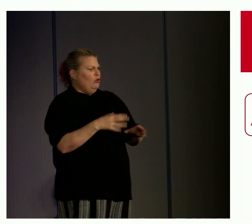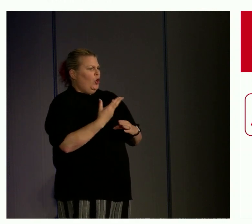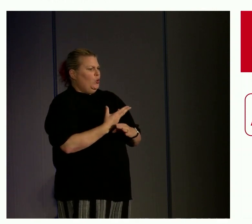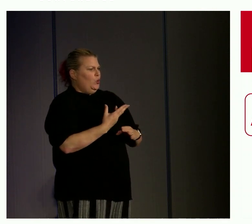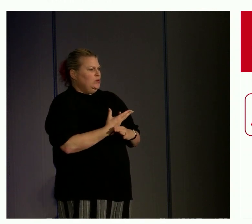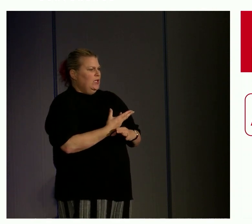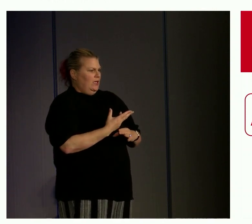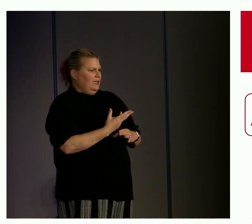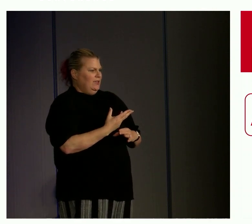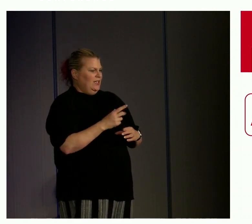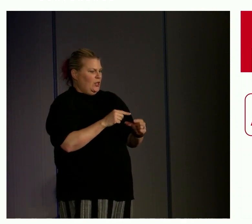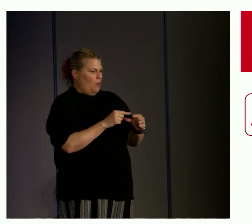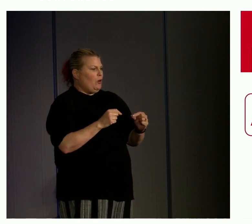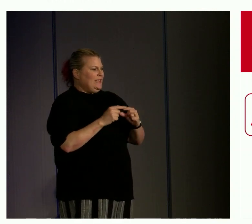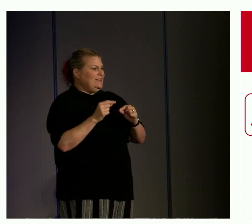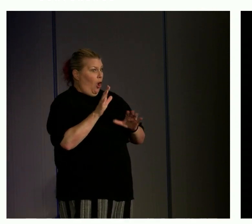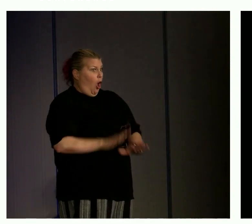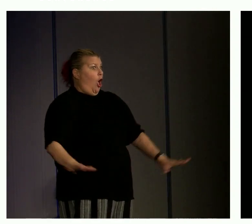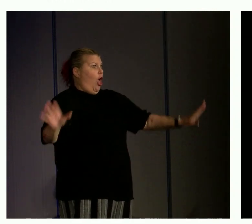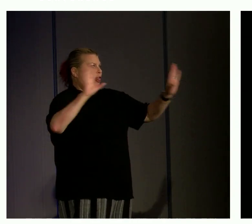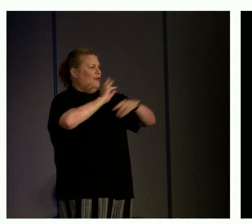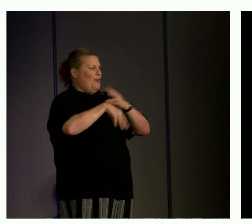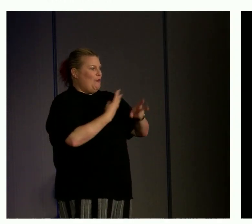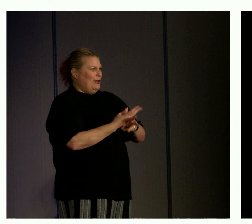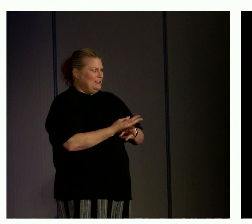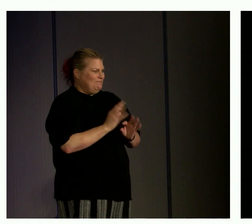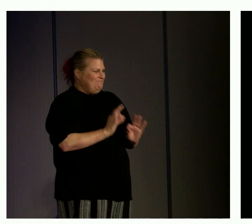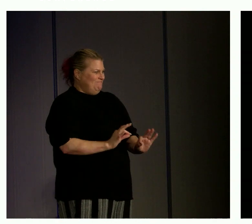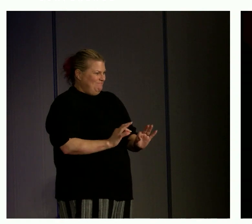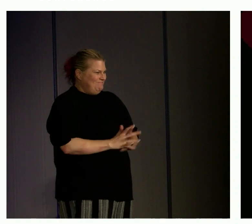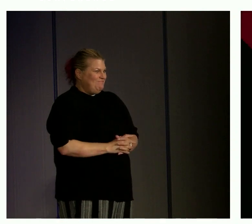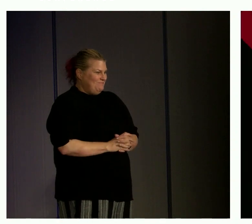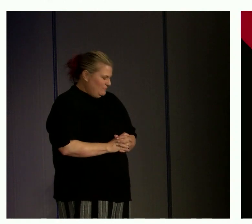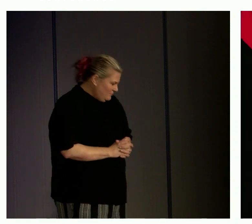the bricks everywhere in the world.